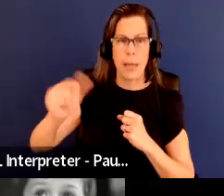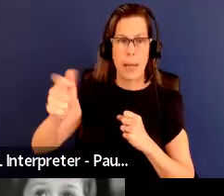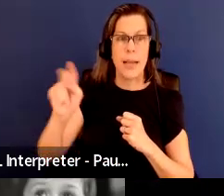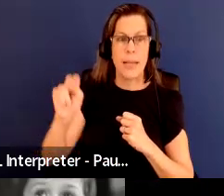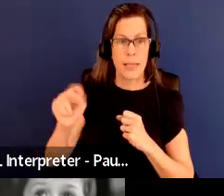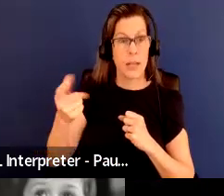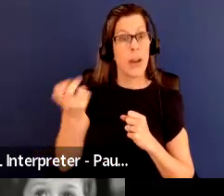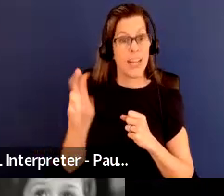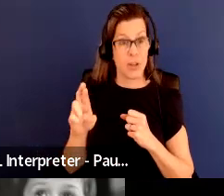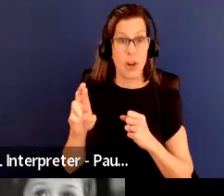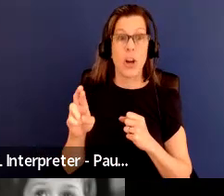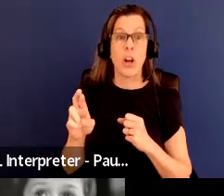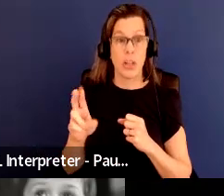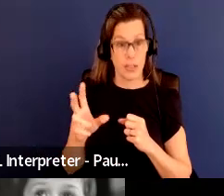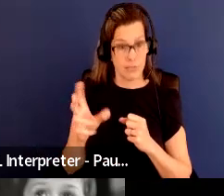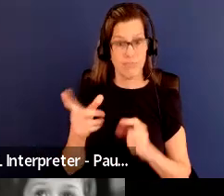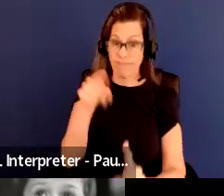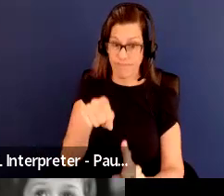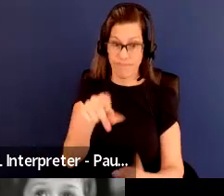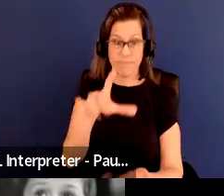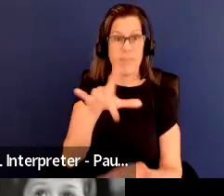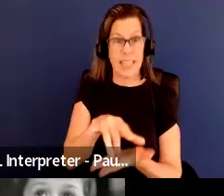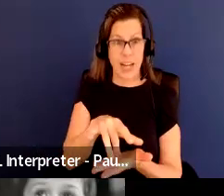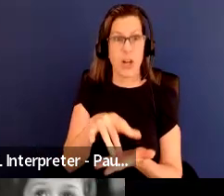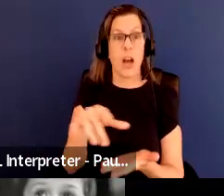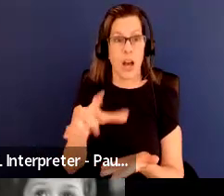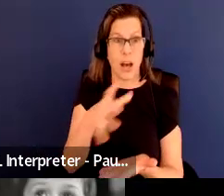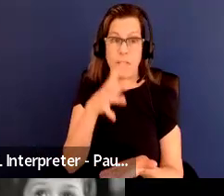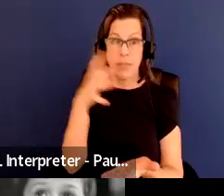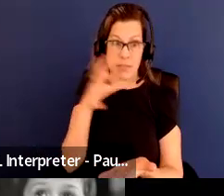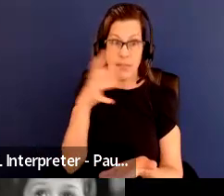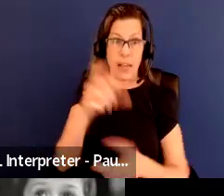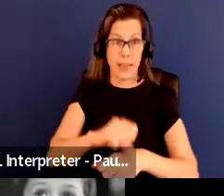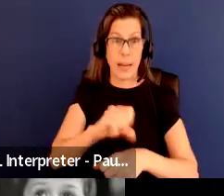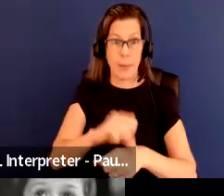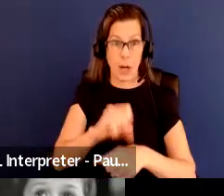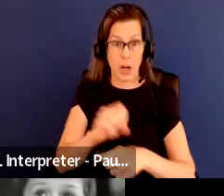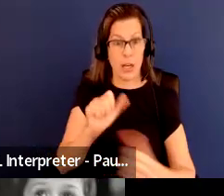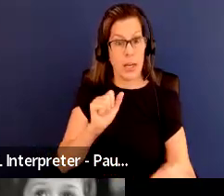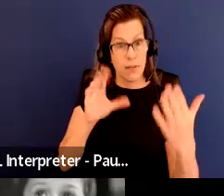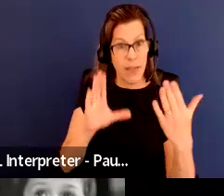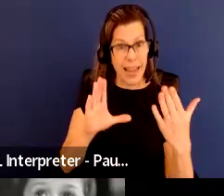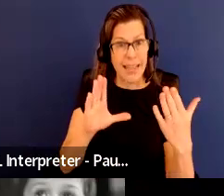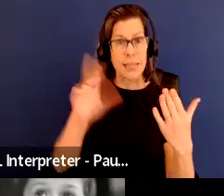agricultural labor, and the area's Chicano residents faced heavy economic and political marginalization.